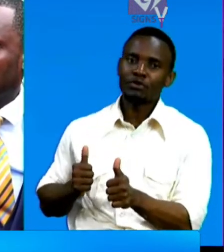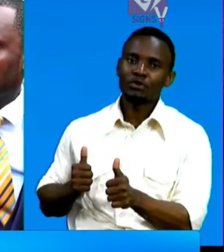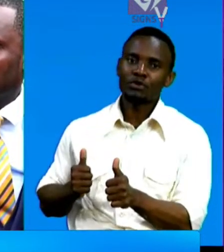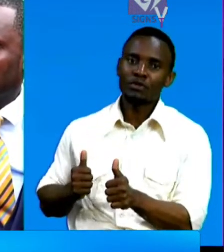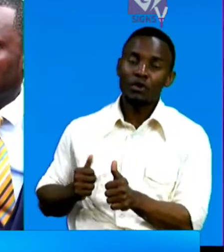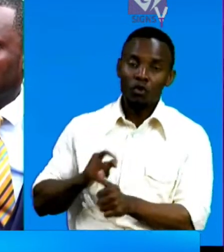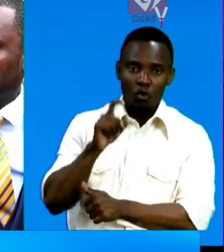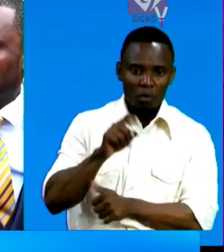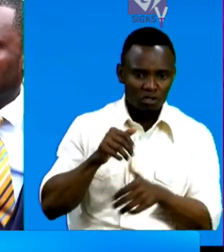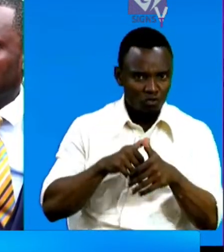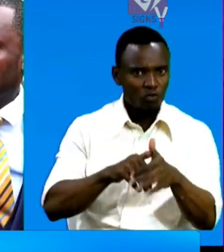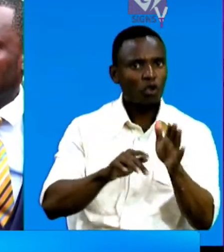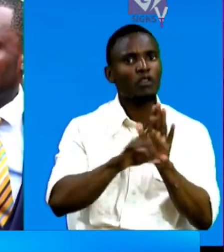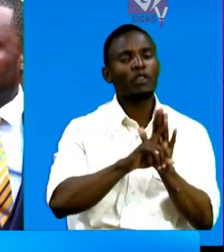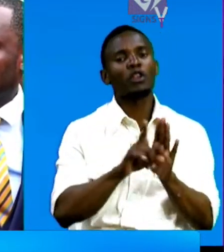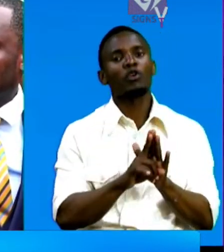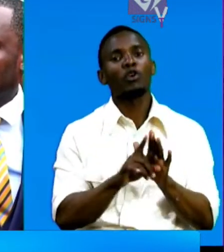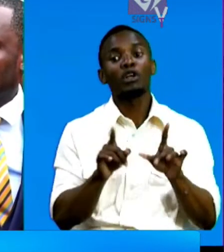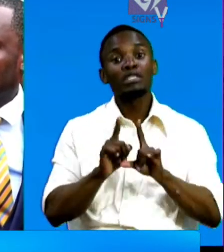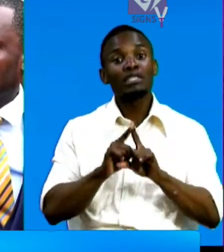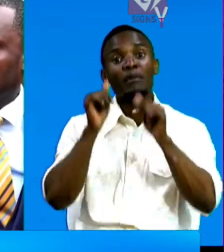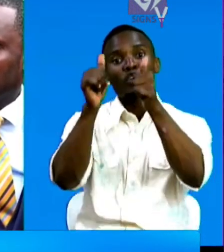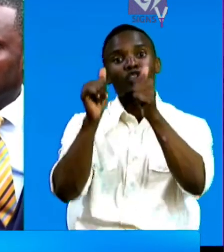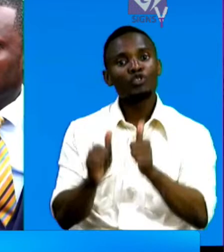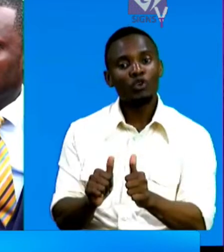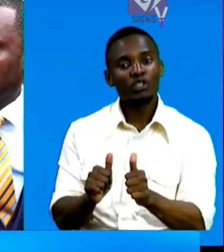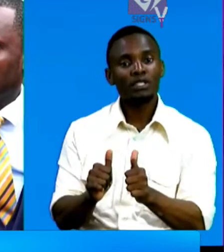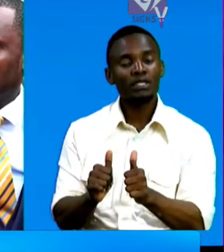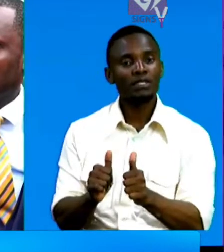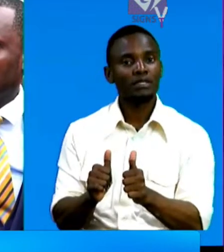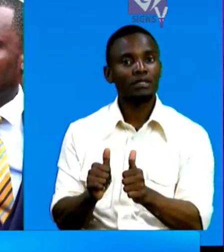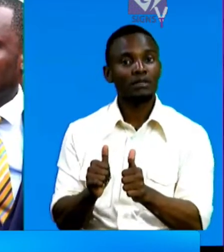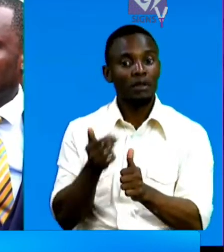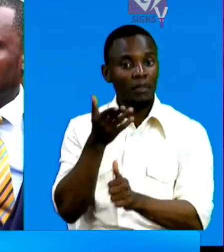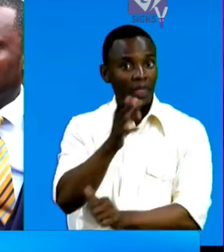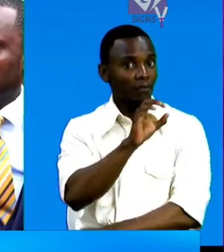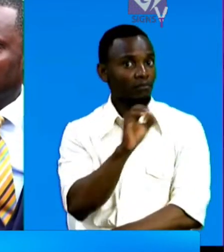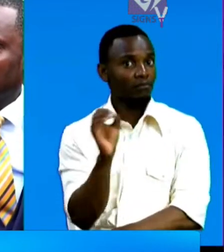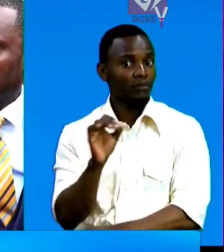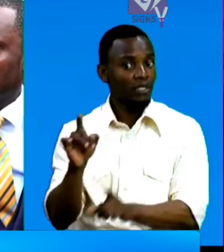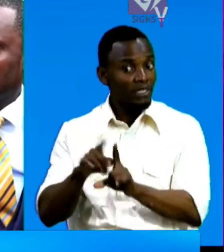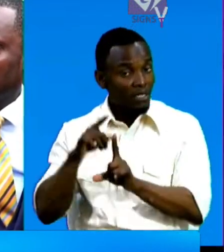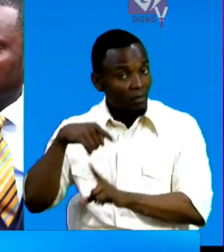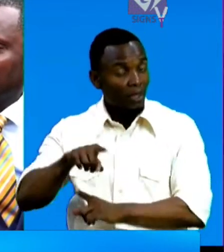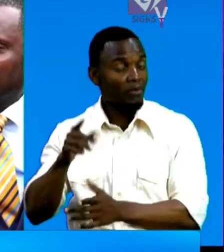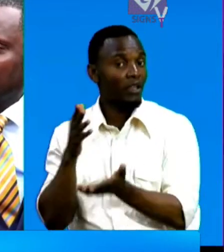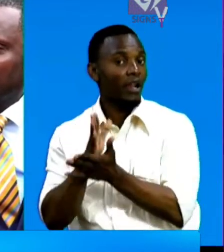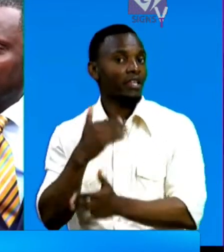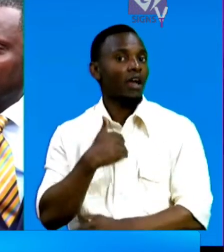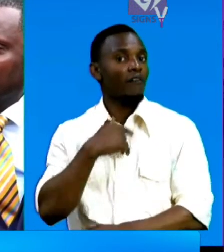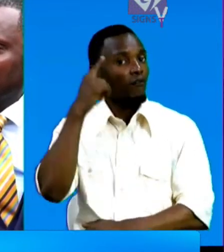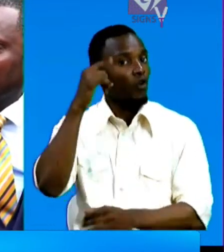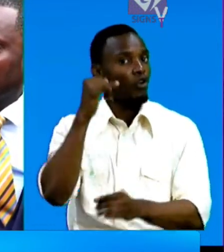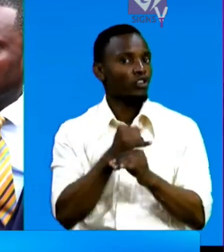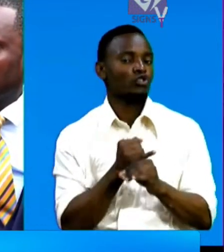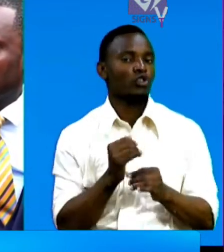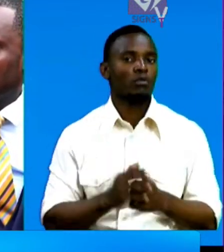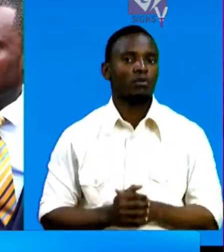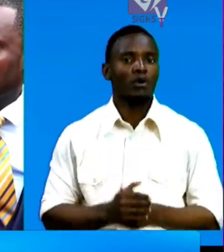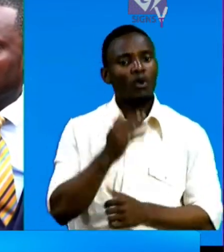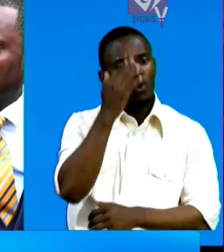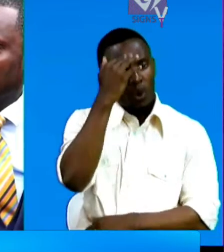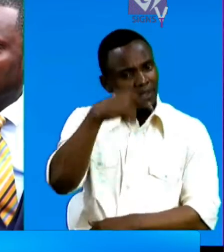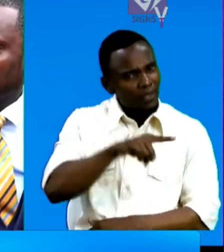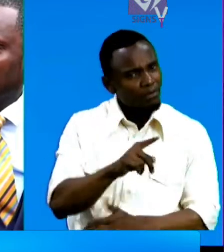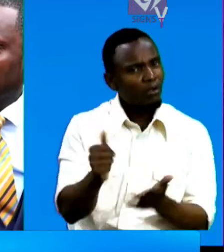They are entitled to notice which was not done. They are entitled to those jobs because that is the same job for which they are getting other people to do. Yes. And